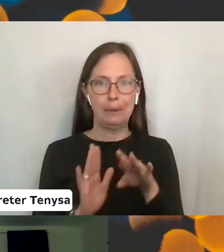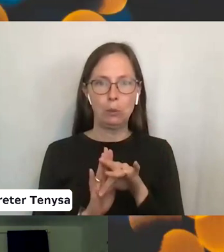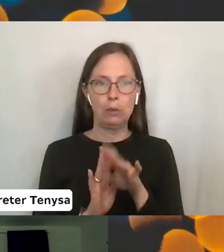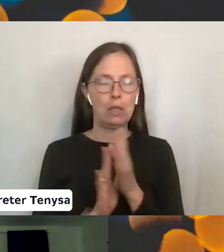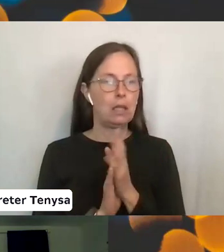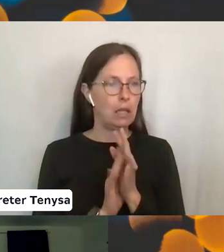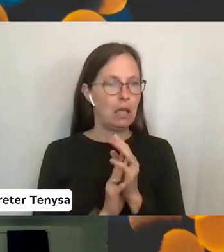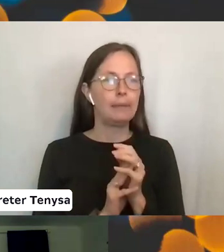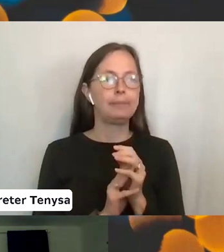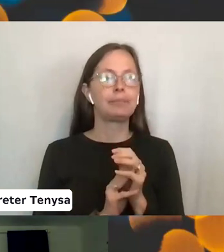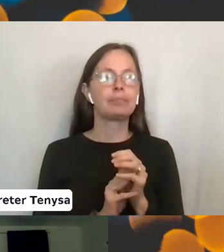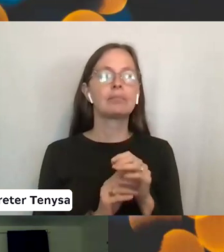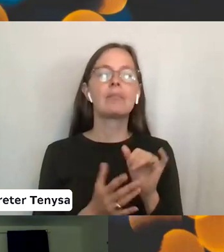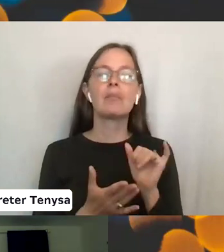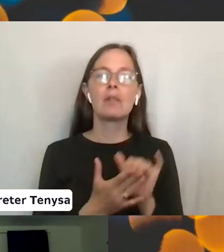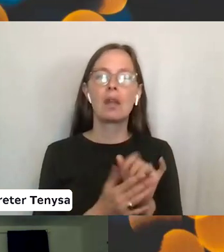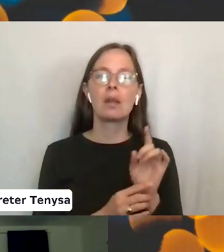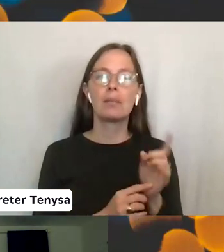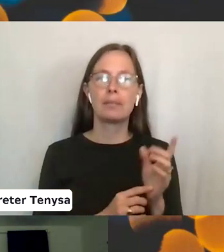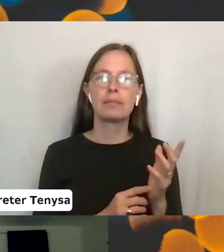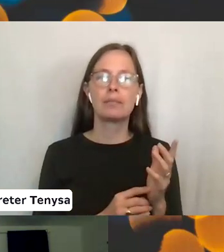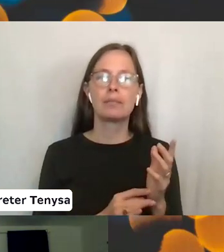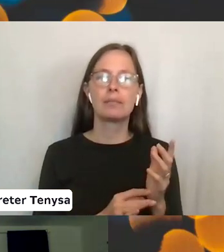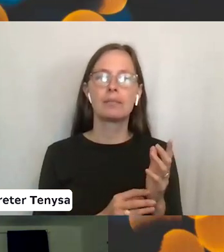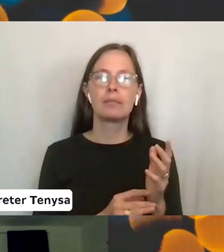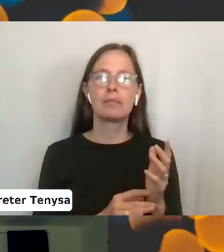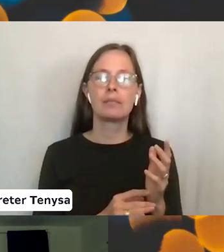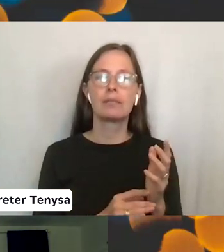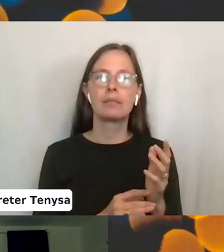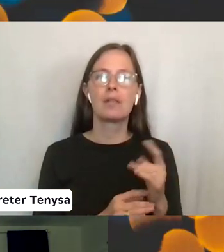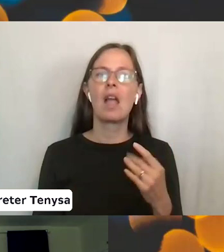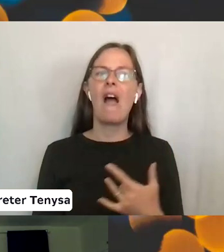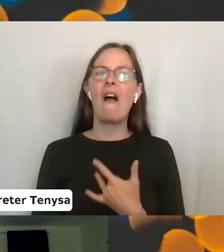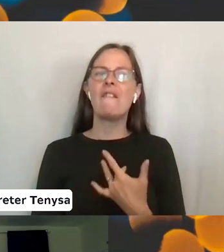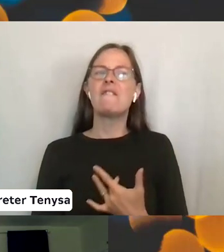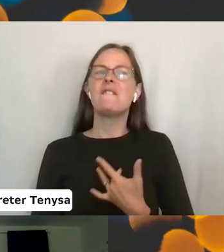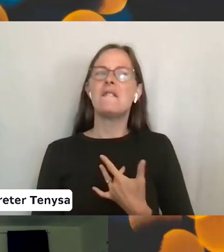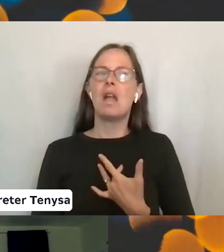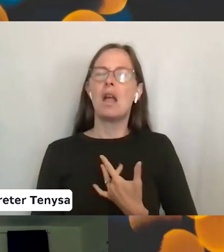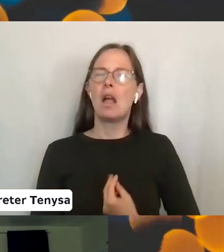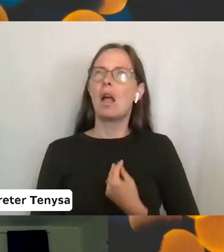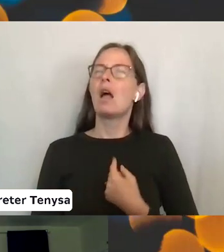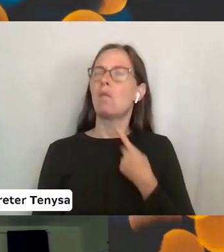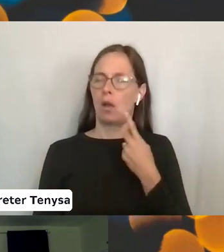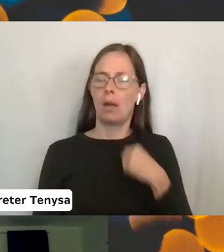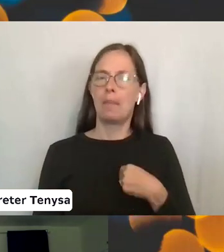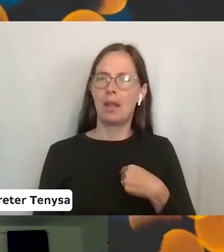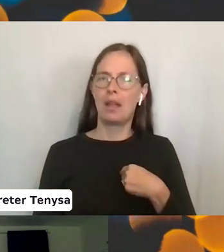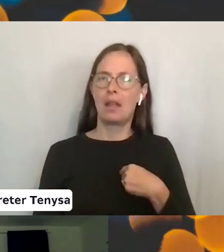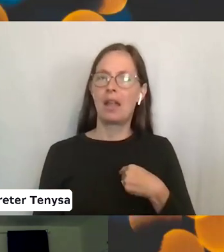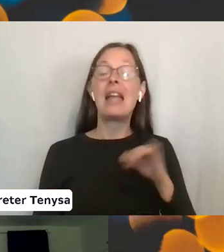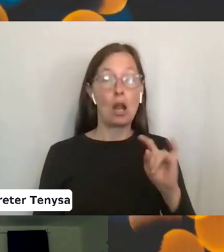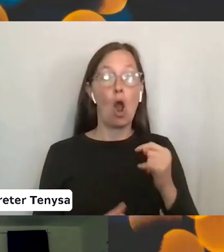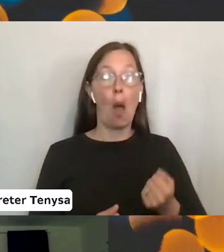And at that time, so the feeling that's coming up for me is that it burned me